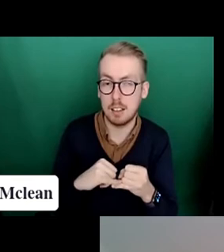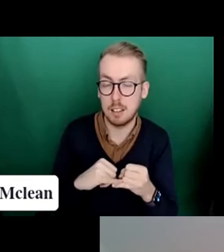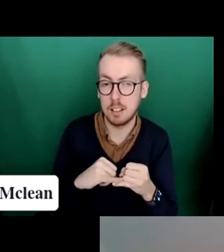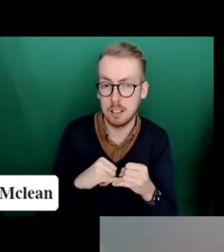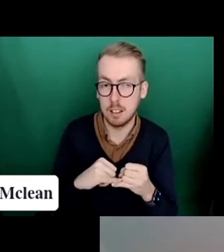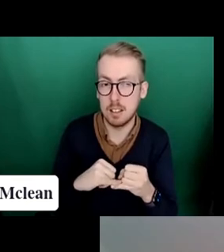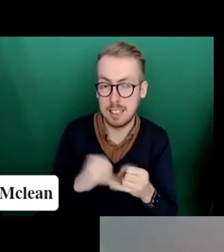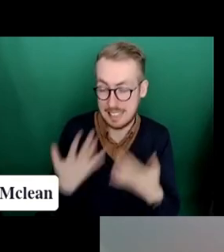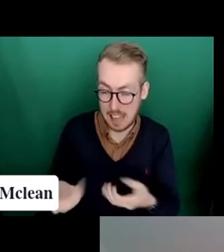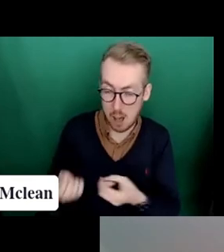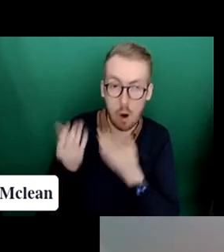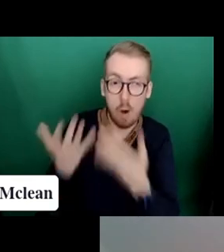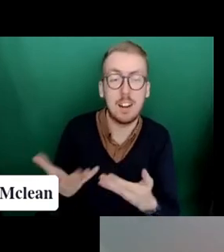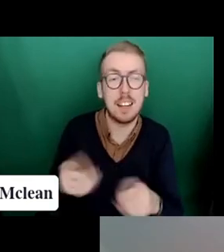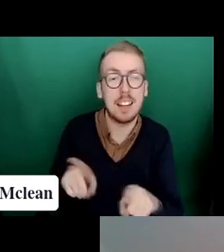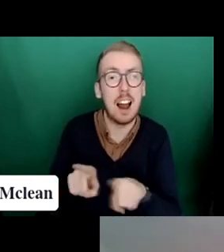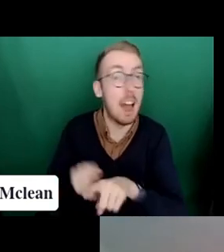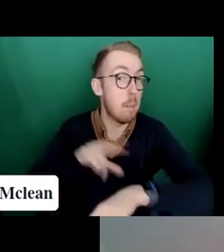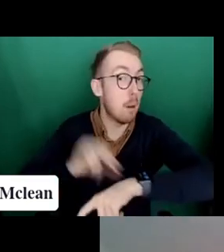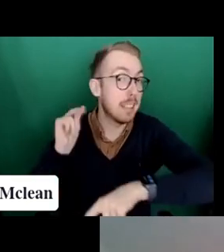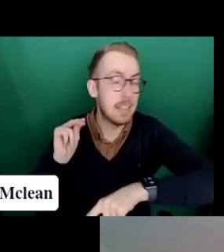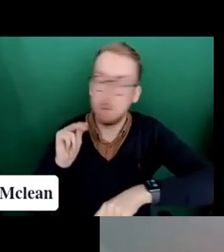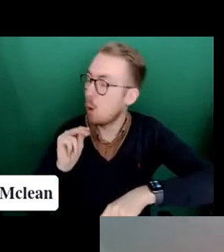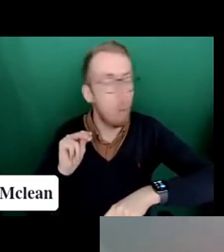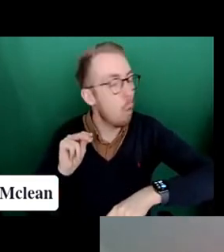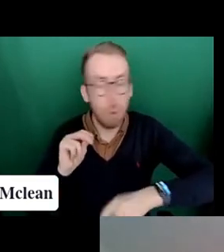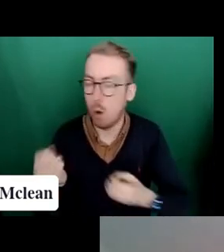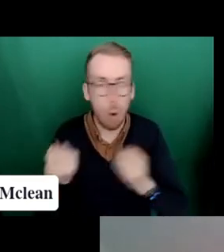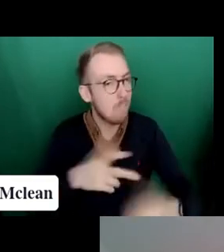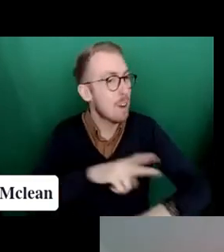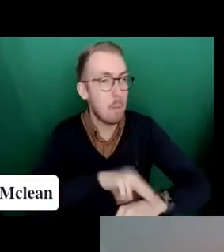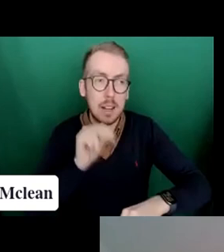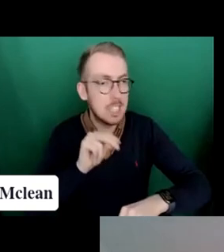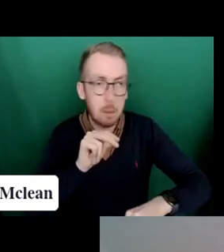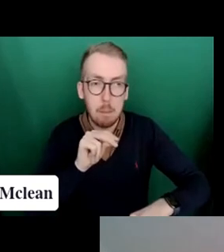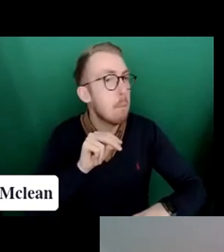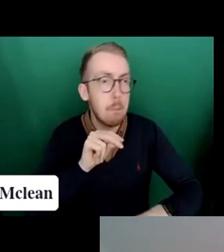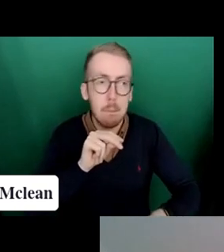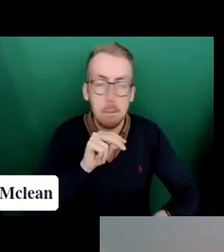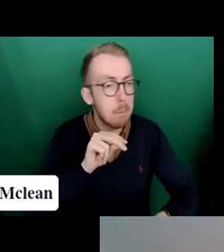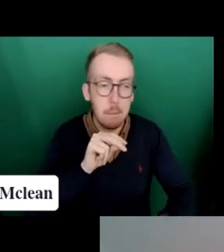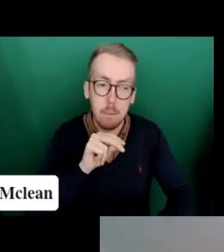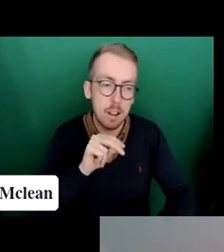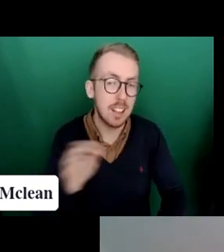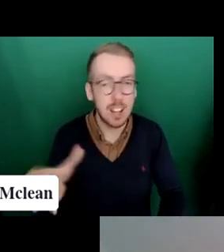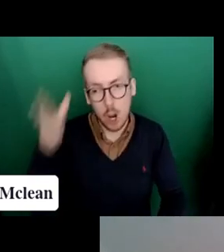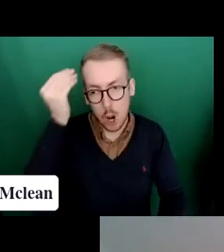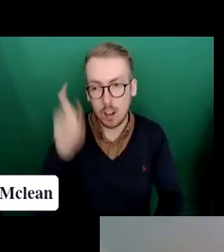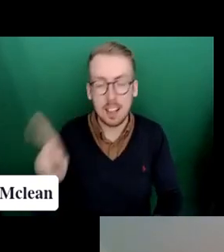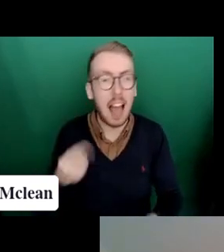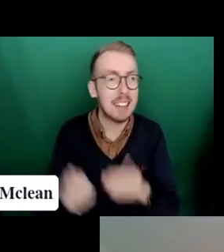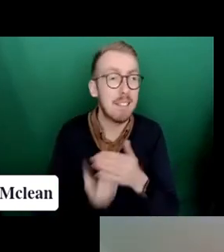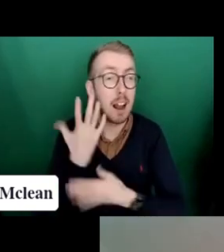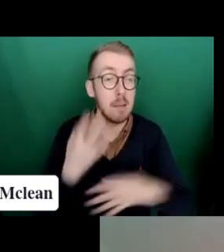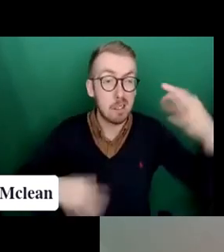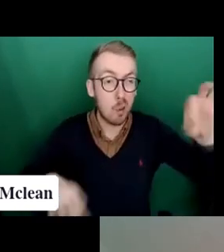apprenticeship? Not as an apprenticeship. It doesn't exist as an apprenticeship. The learning and development